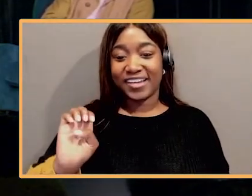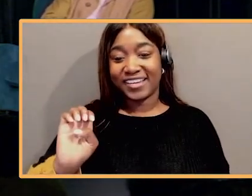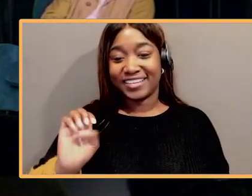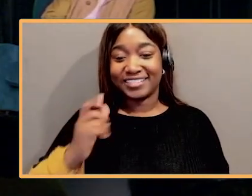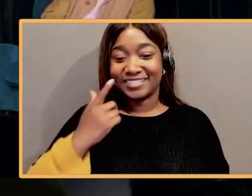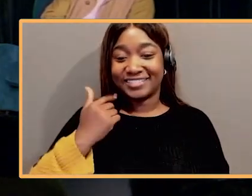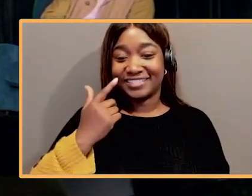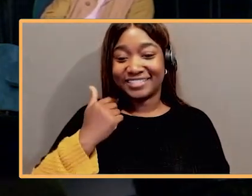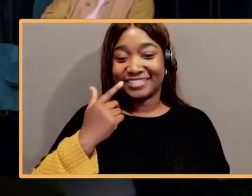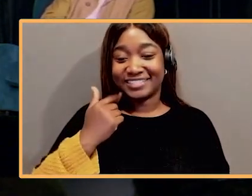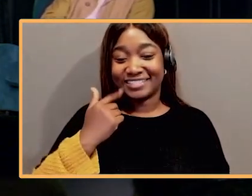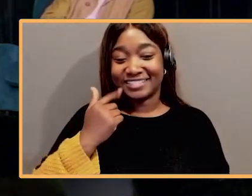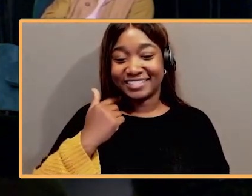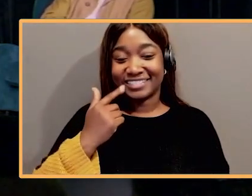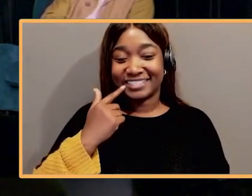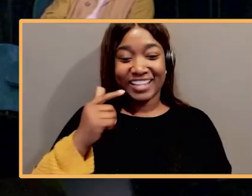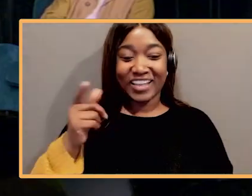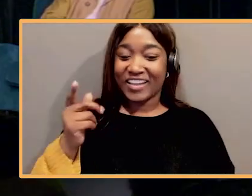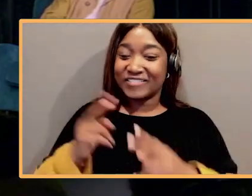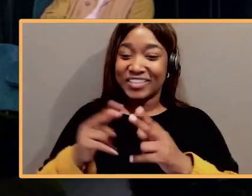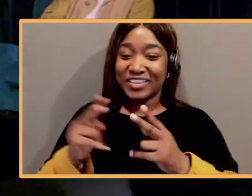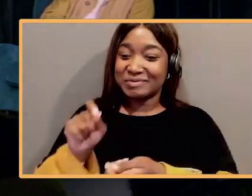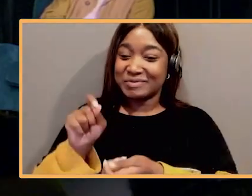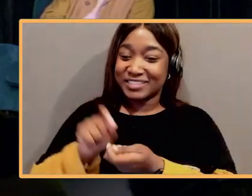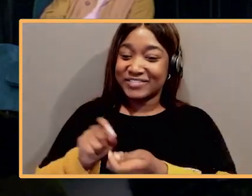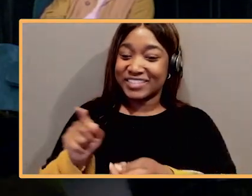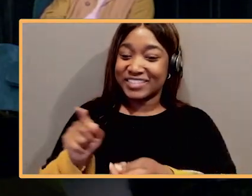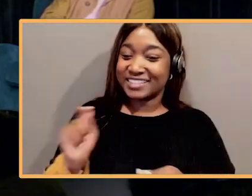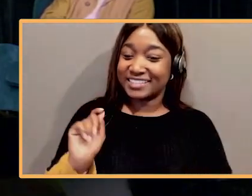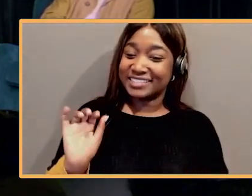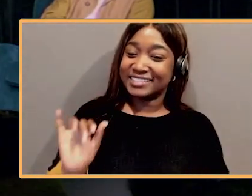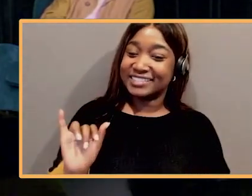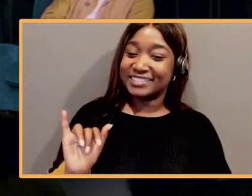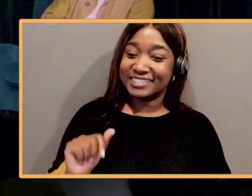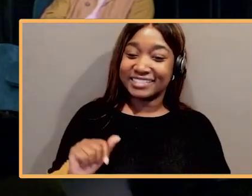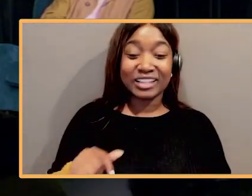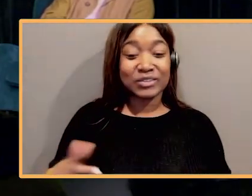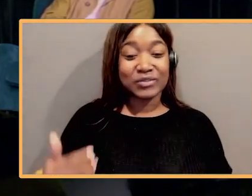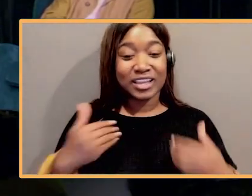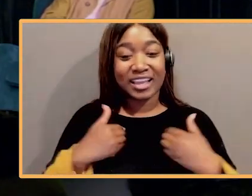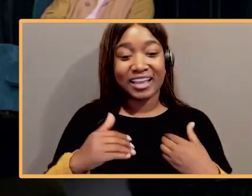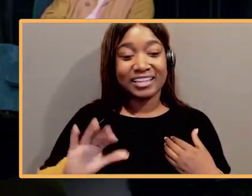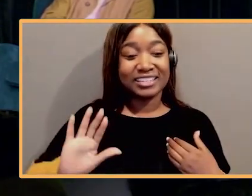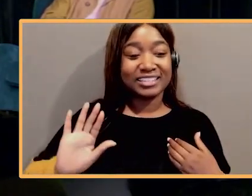Specific. So We had his